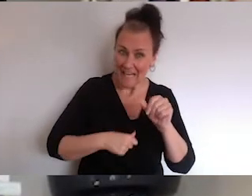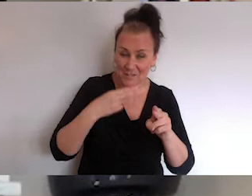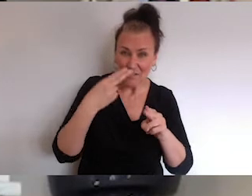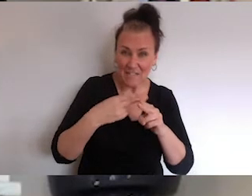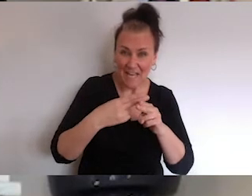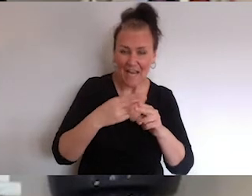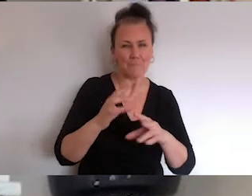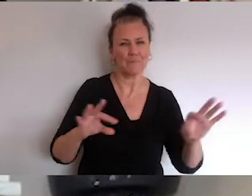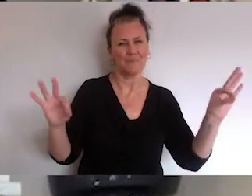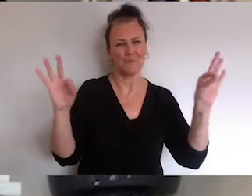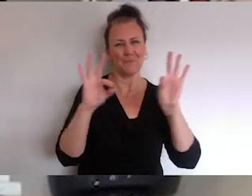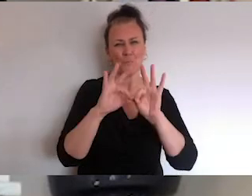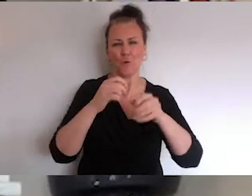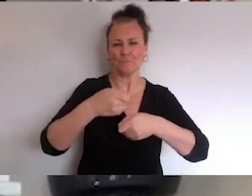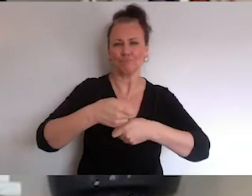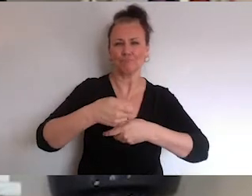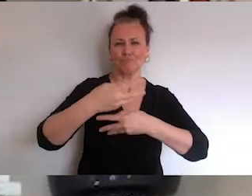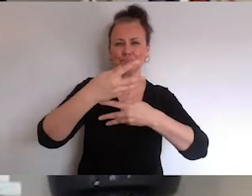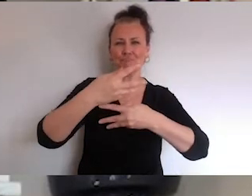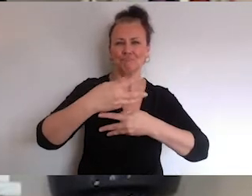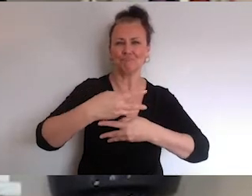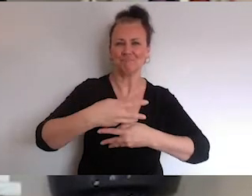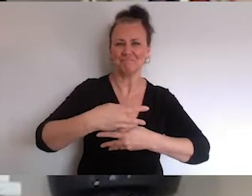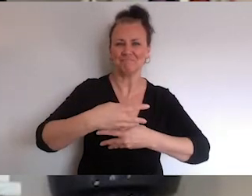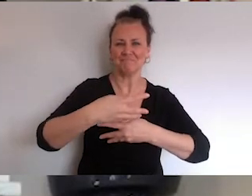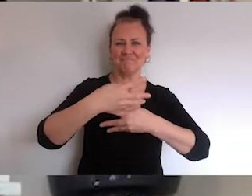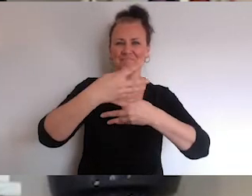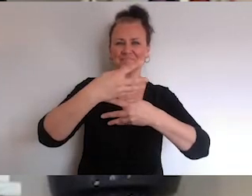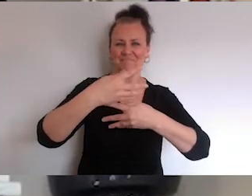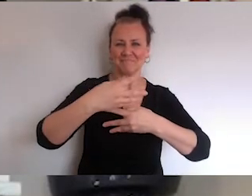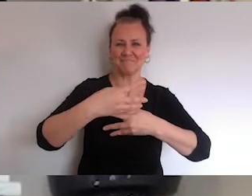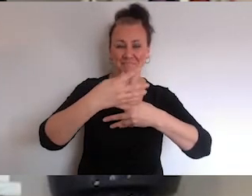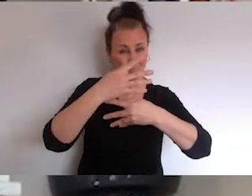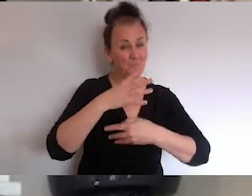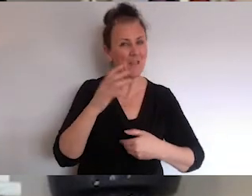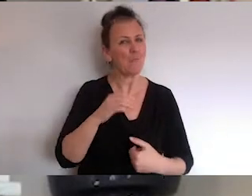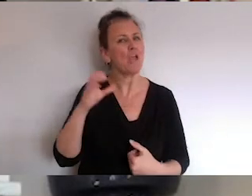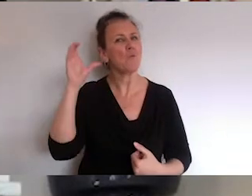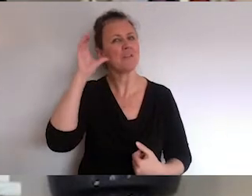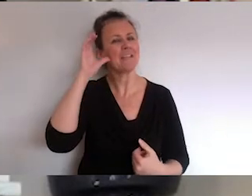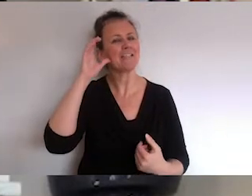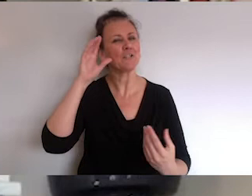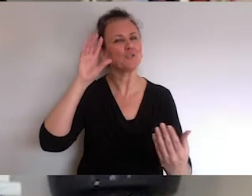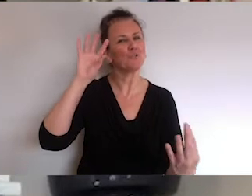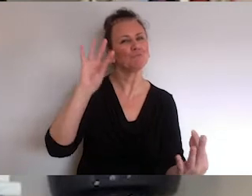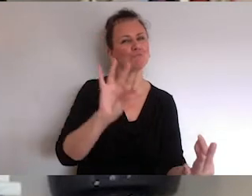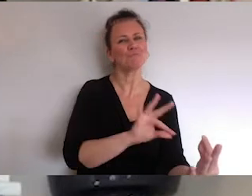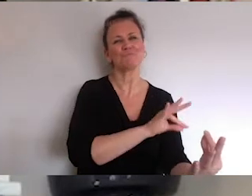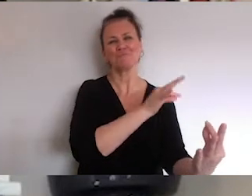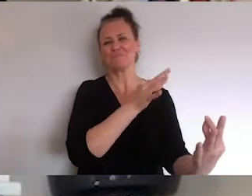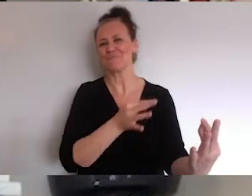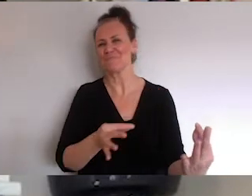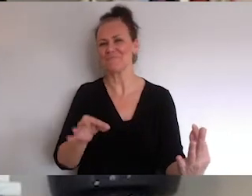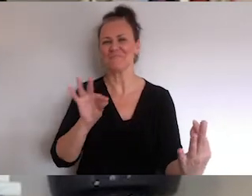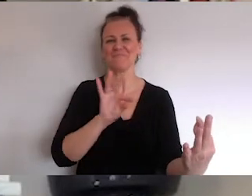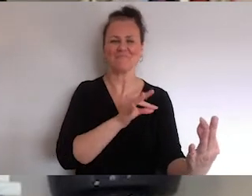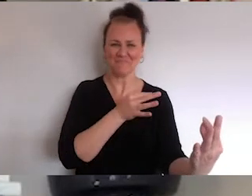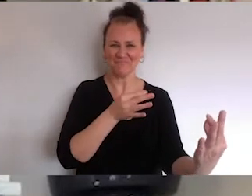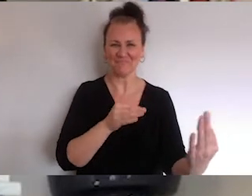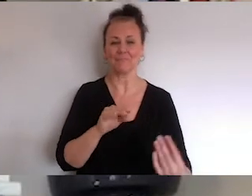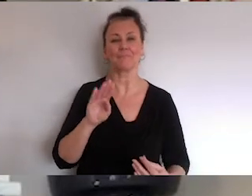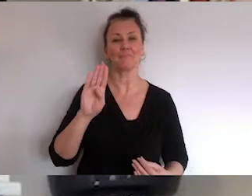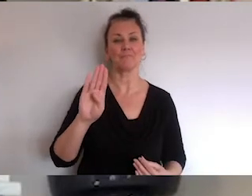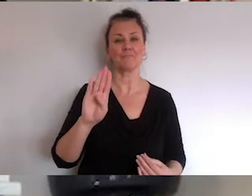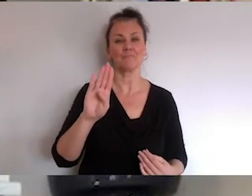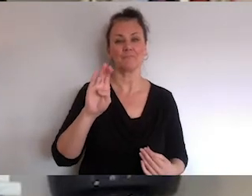screen, we will be treated to a special performance of Beethoven's celebrated Third Symphony, the Eroica, by a